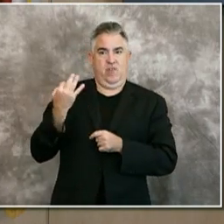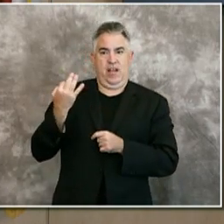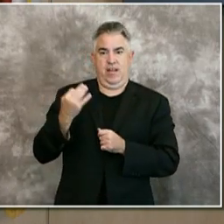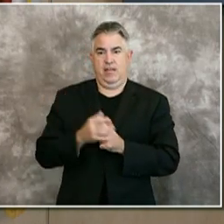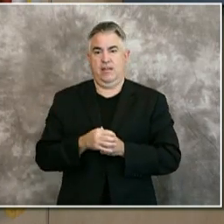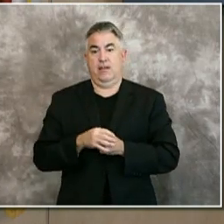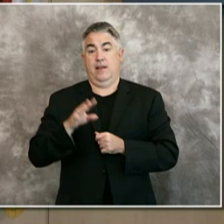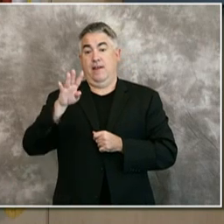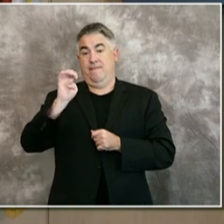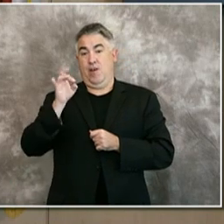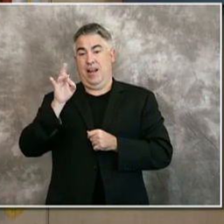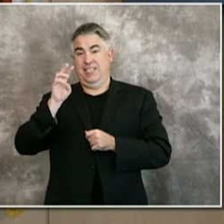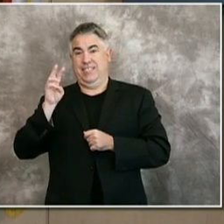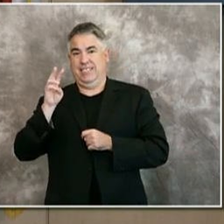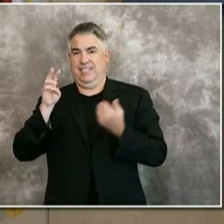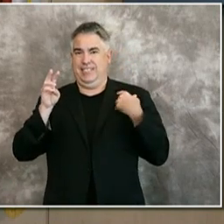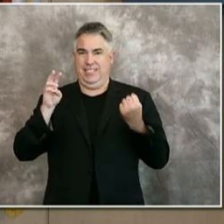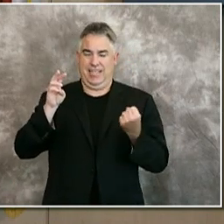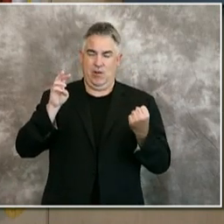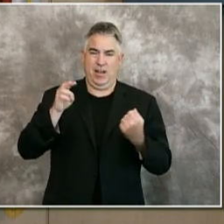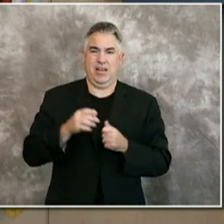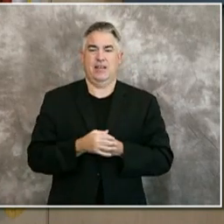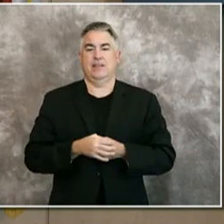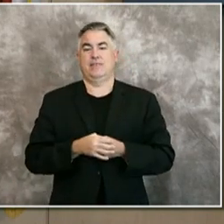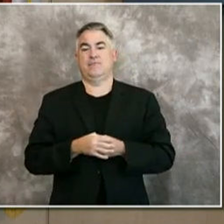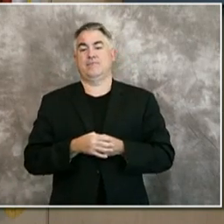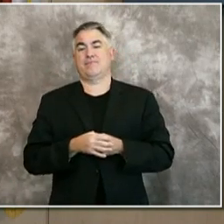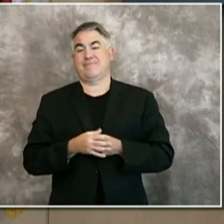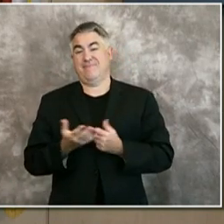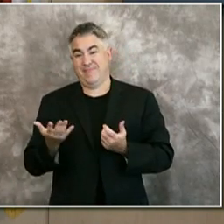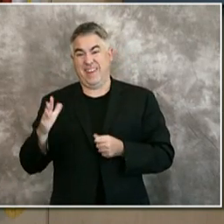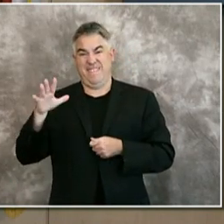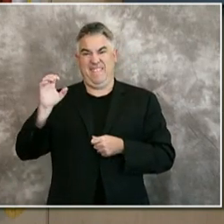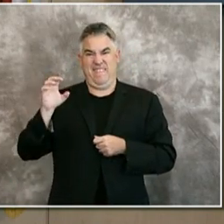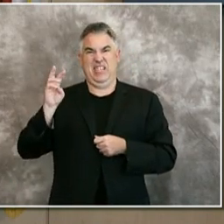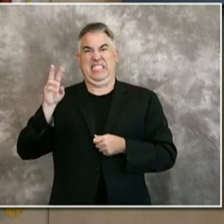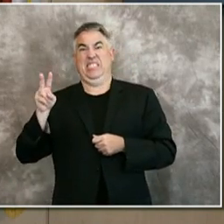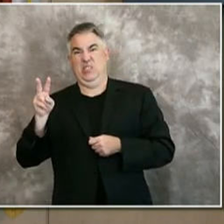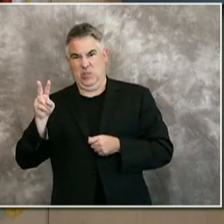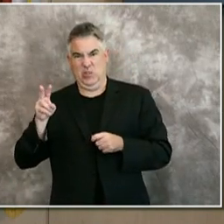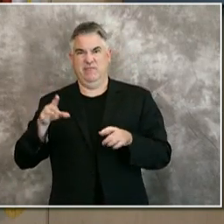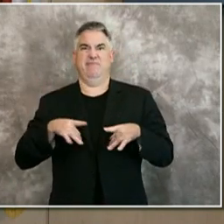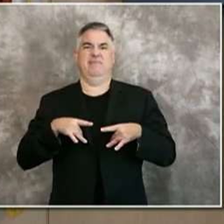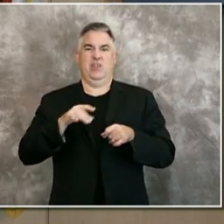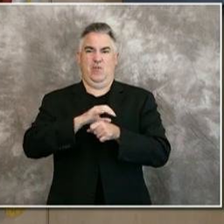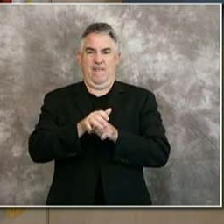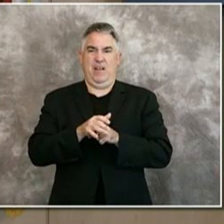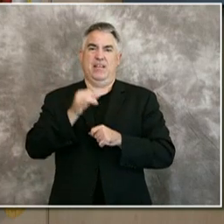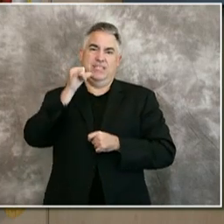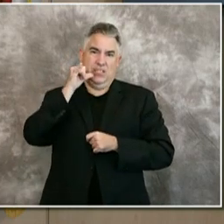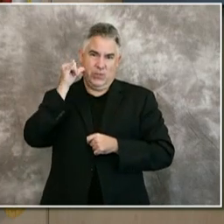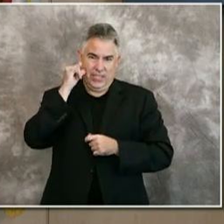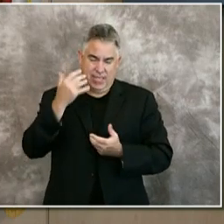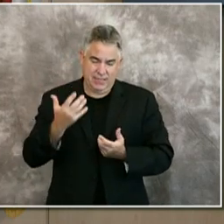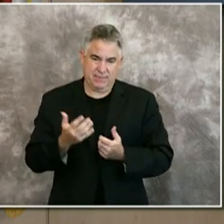468 cases on Saturday, and unfortunately 562 cases reported yesterday.